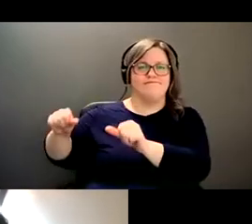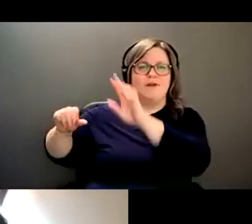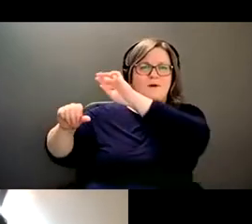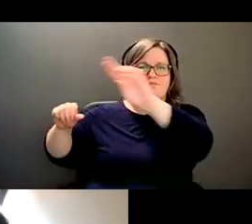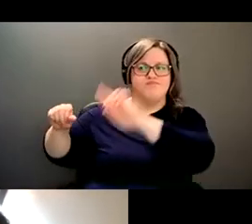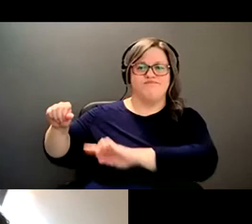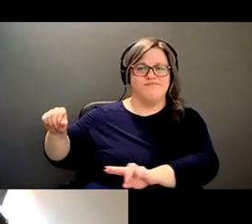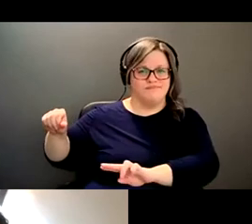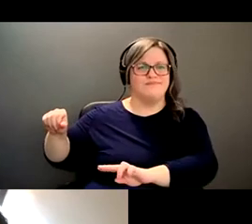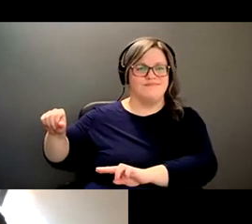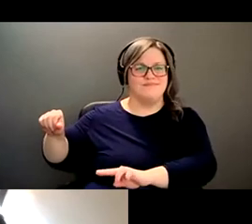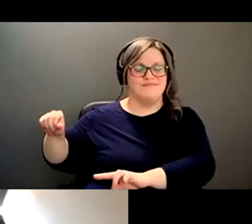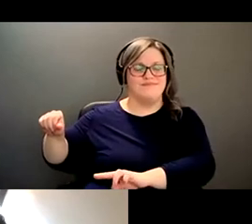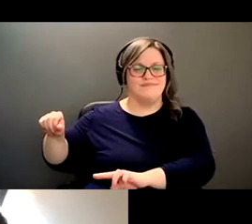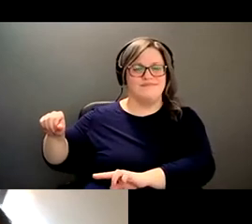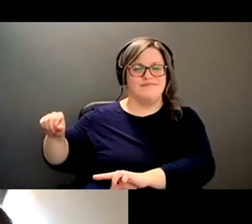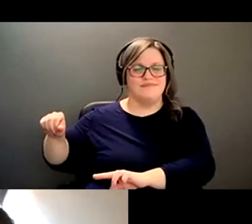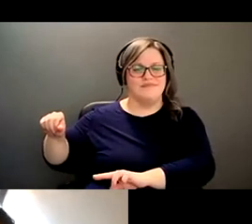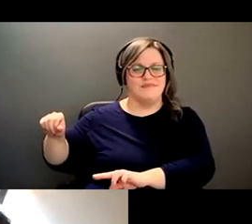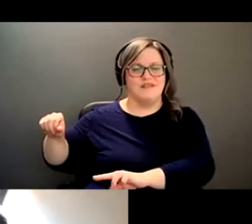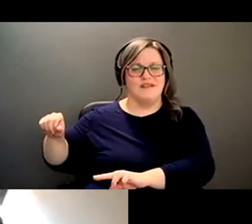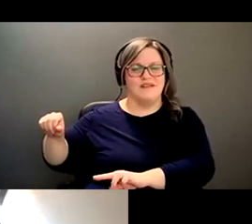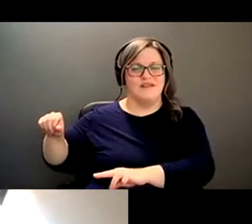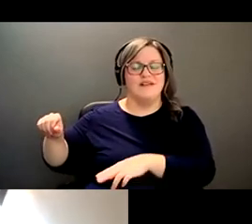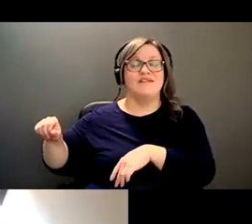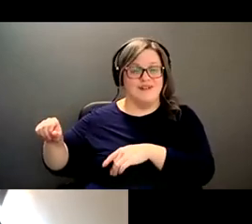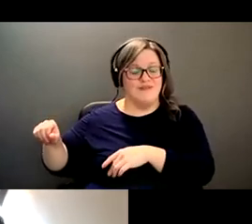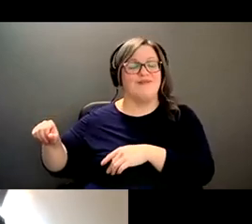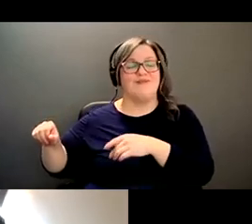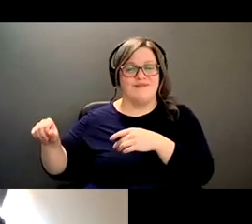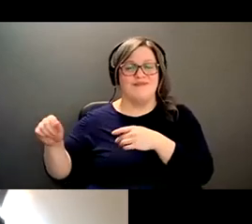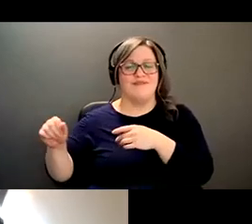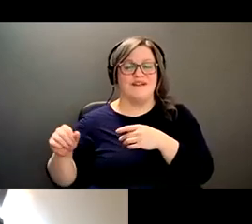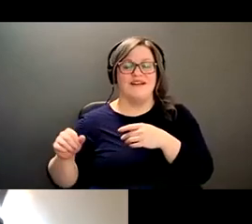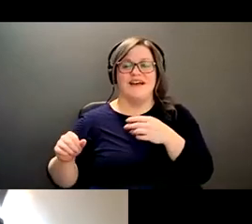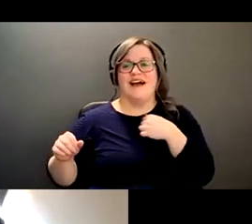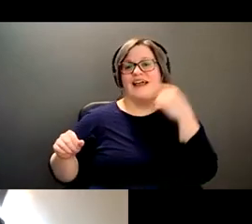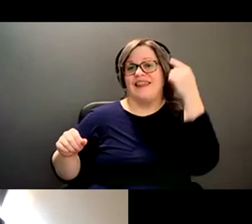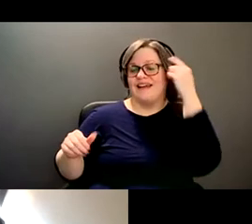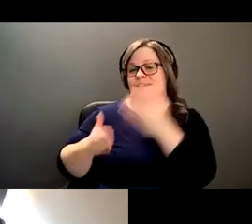that happens, I think, in the wild of the street.